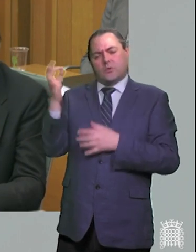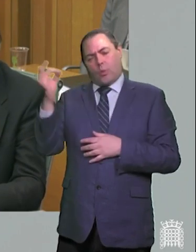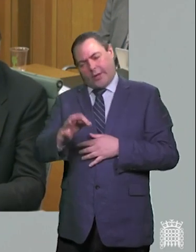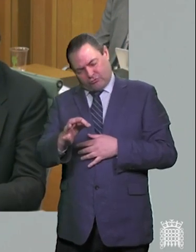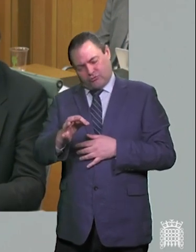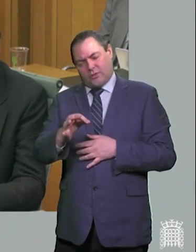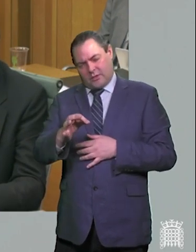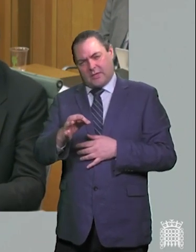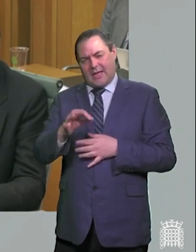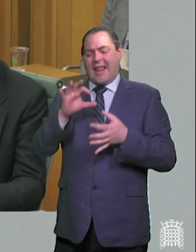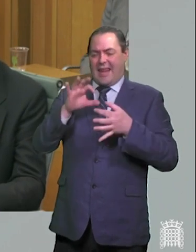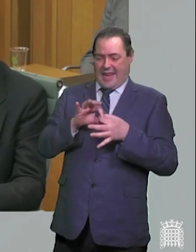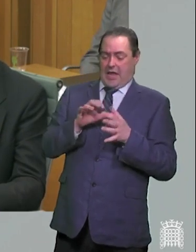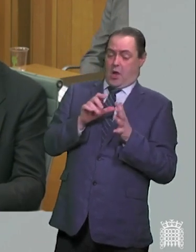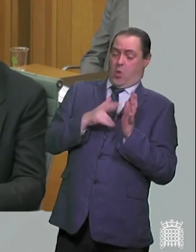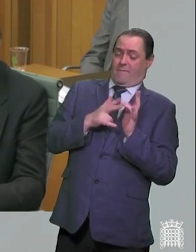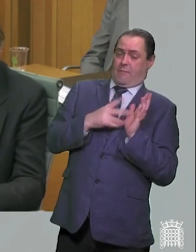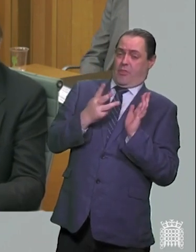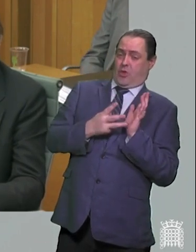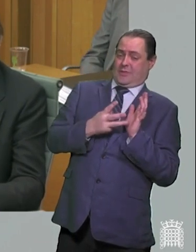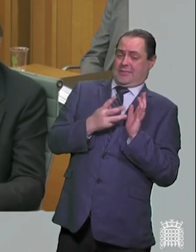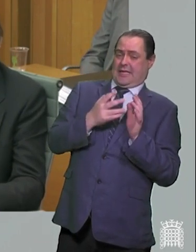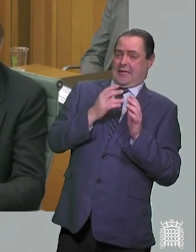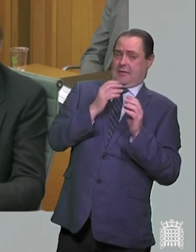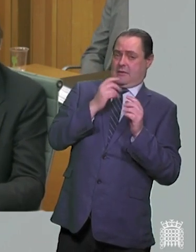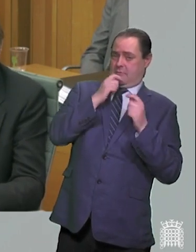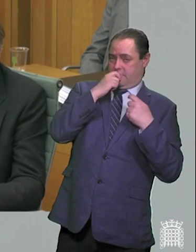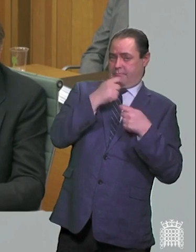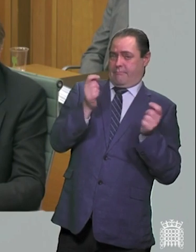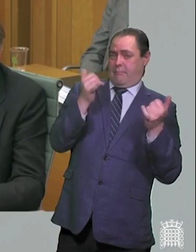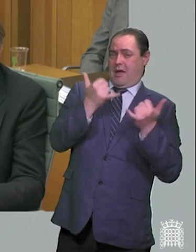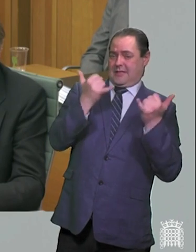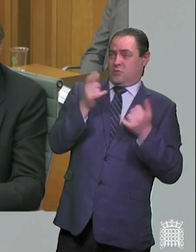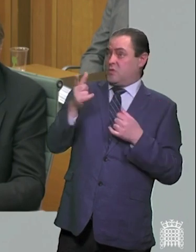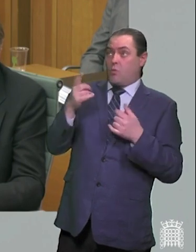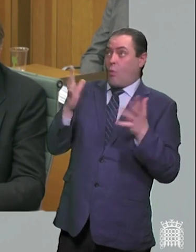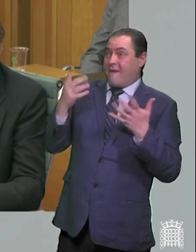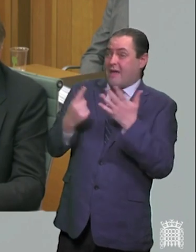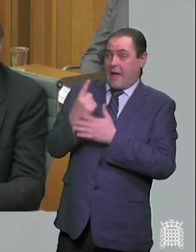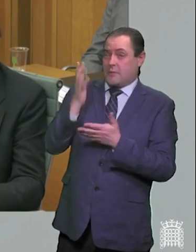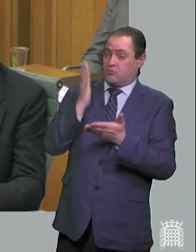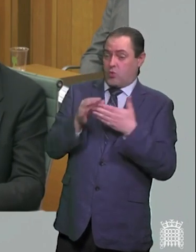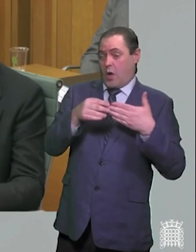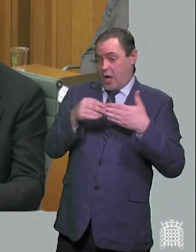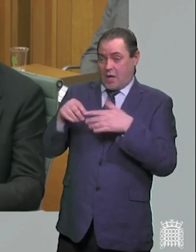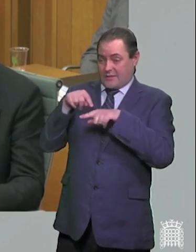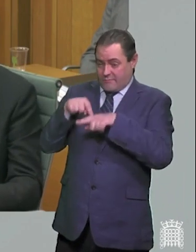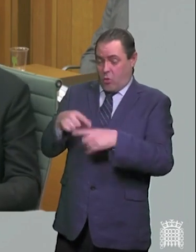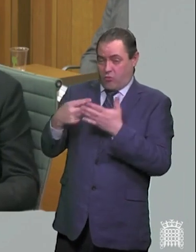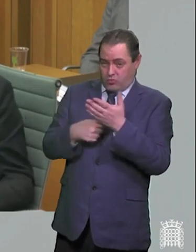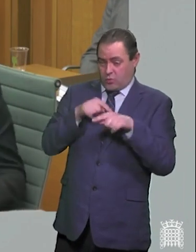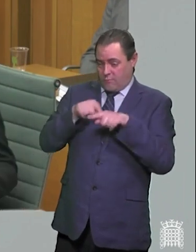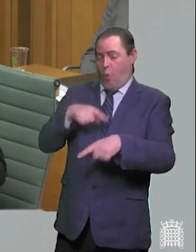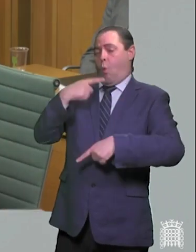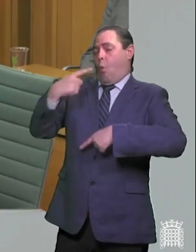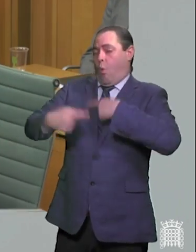regarding 13th of November alleged party, I'm sure whatever happened, the guidance was followed and the rules were followed at